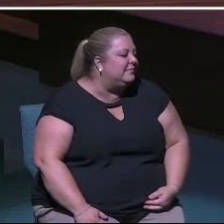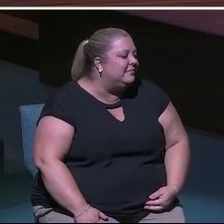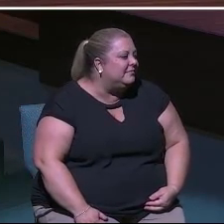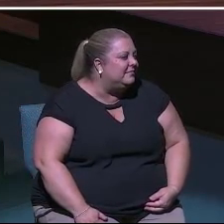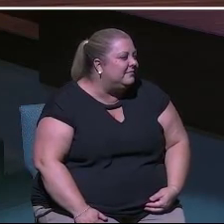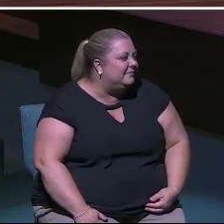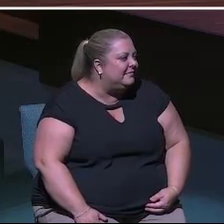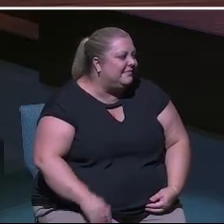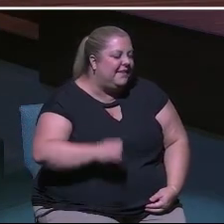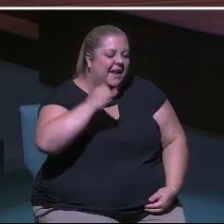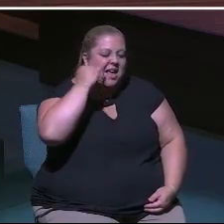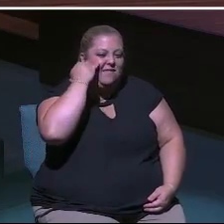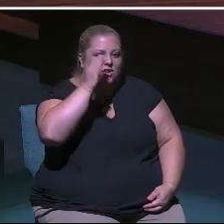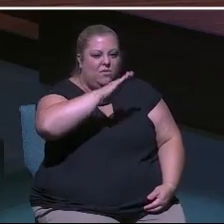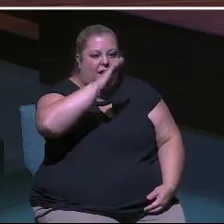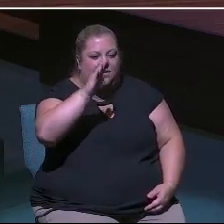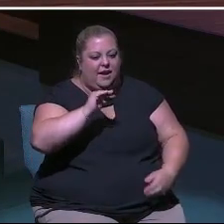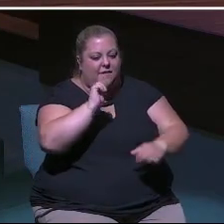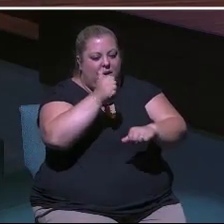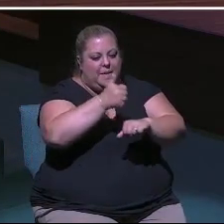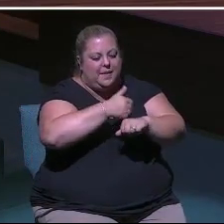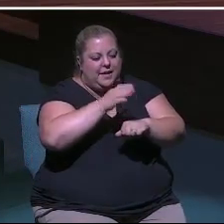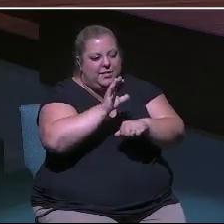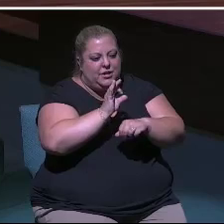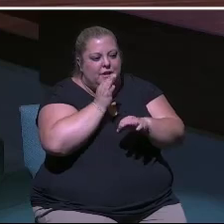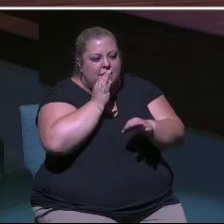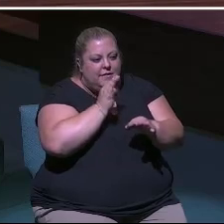If you've never placed your faith in Jesus Christ,